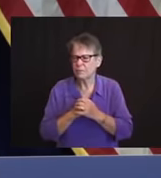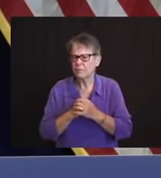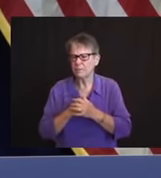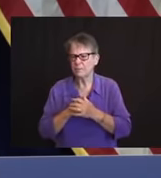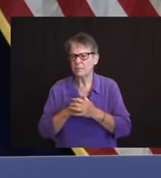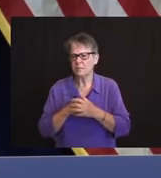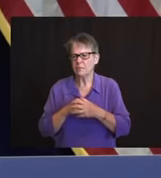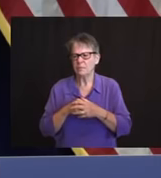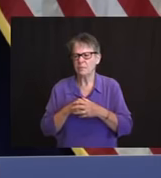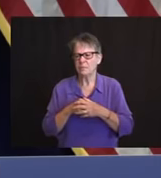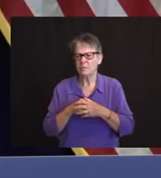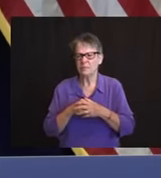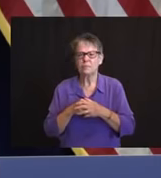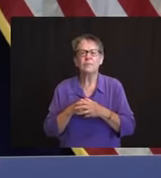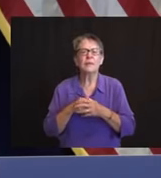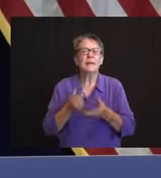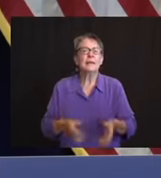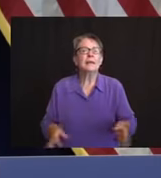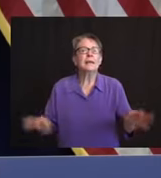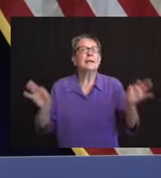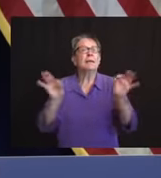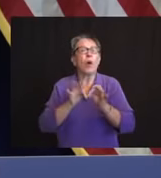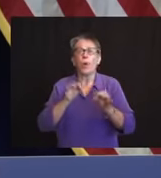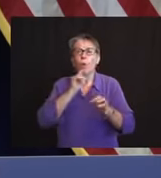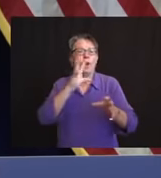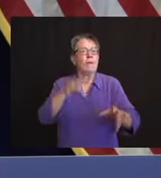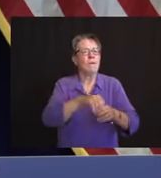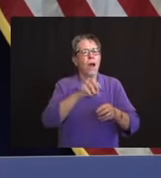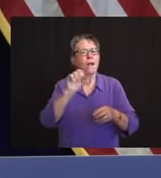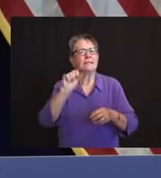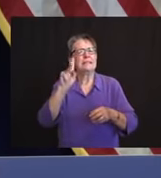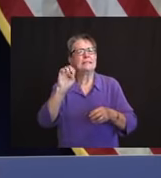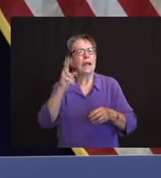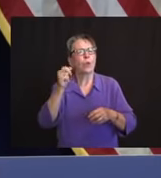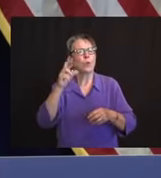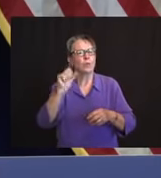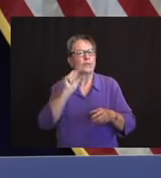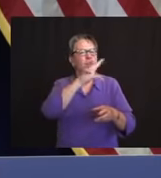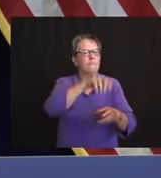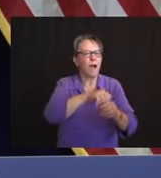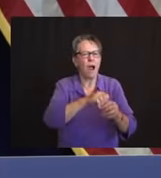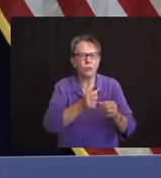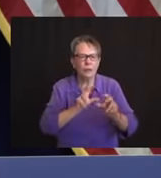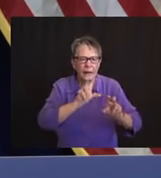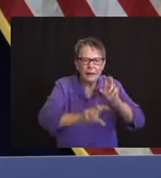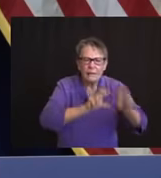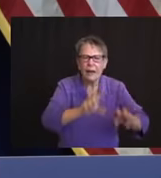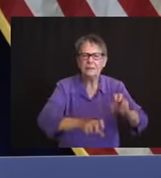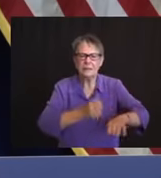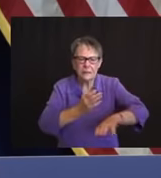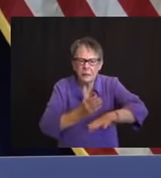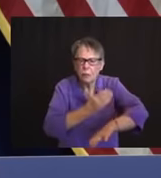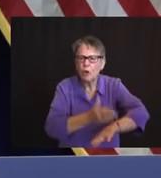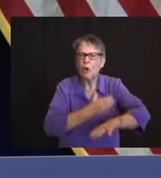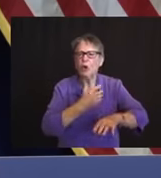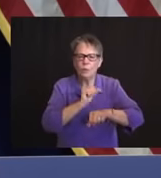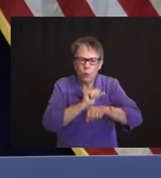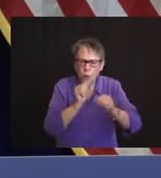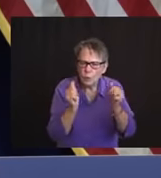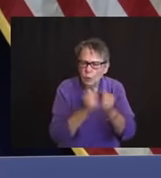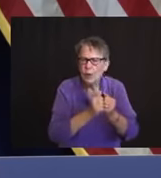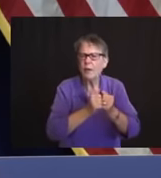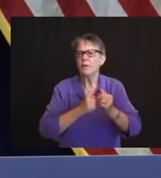can see the fruits of this approach in some of the outstanding projects that have transpired throughout